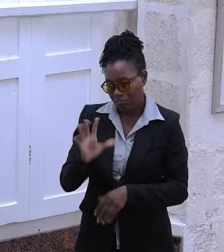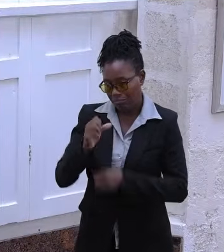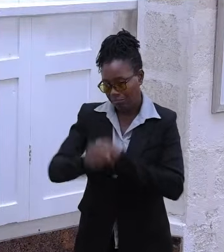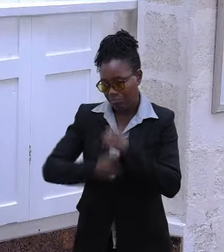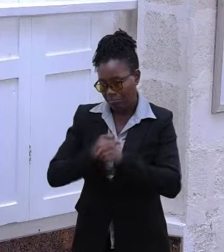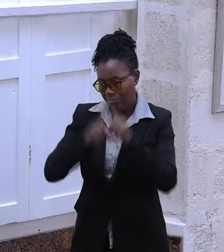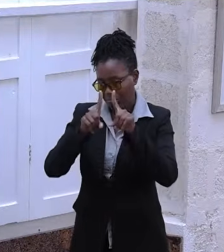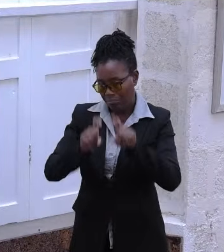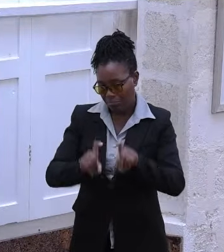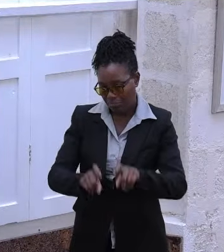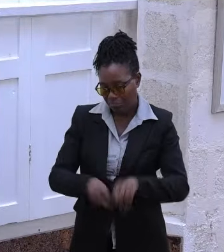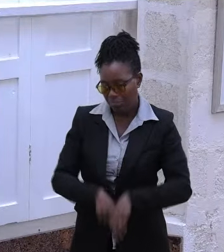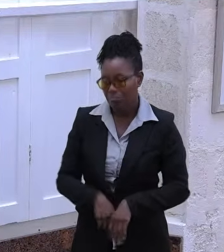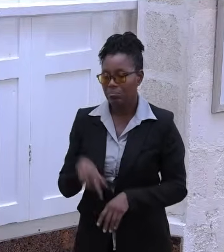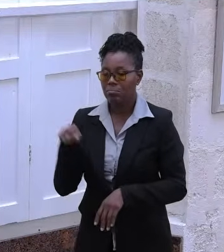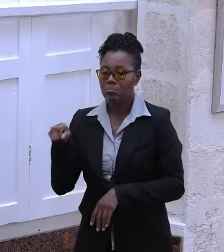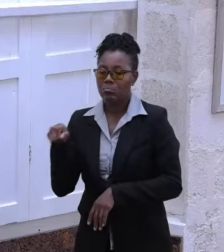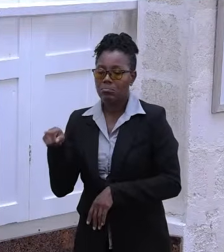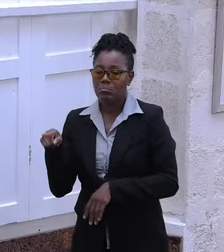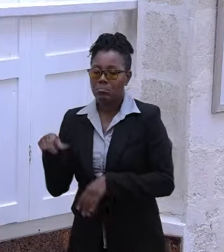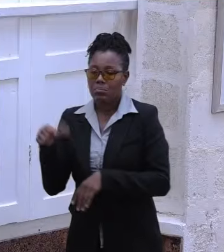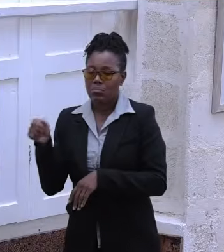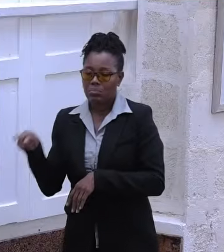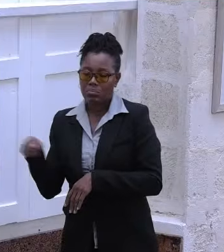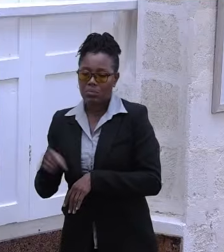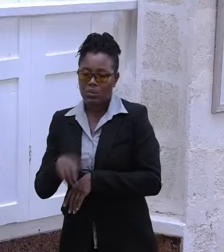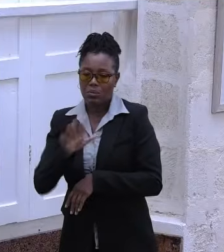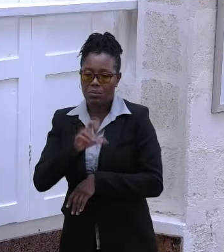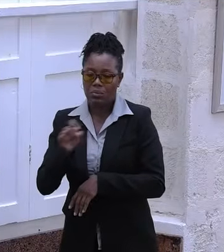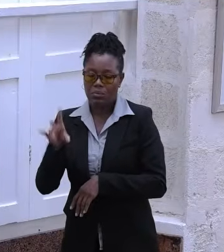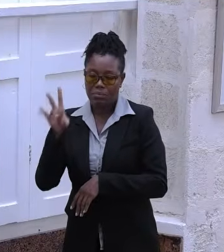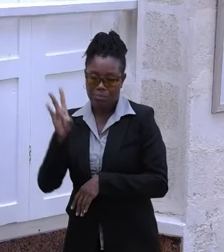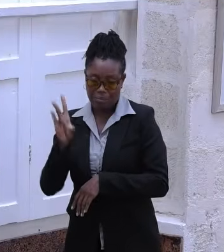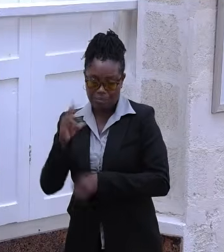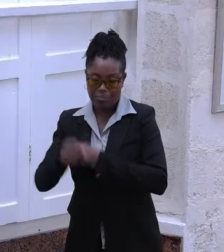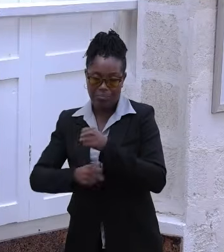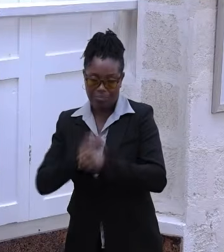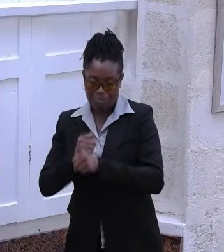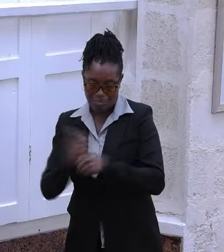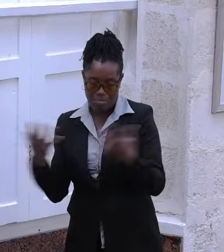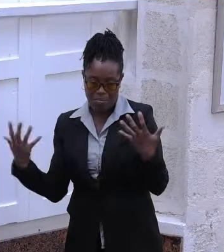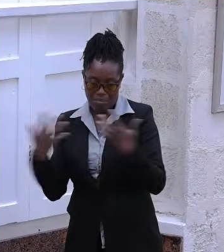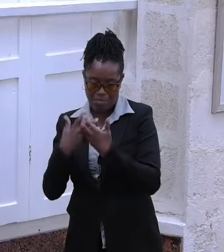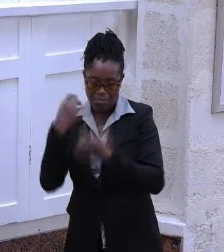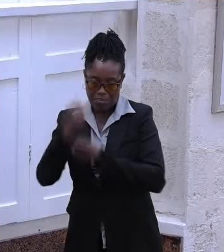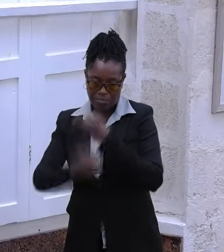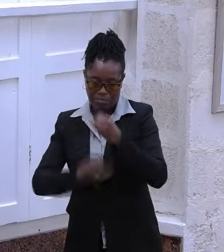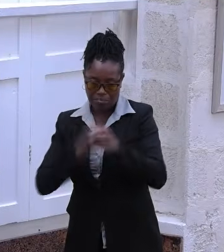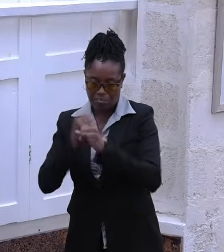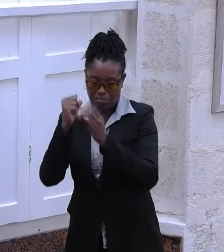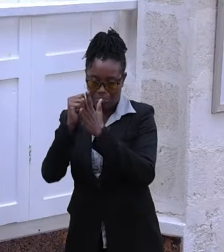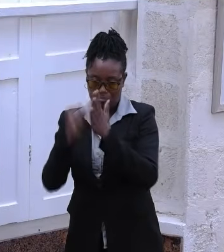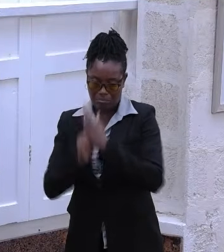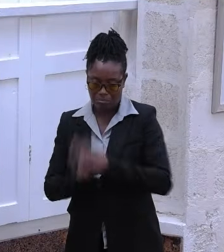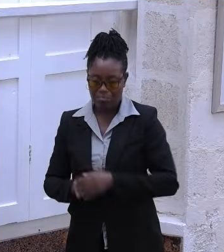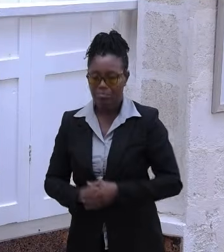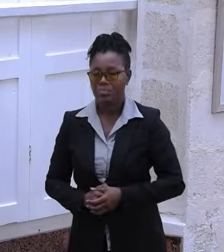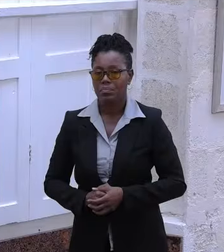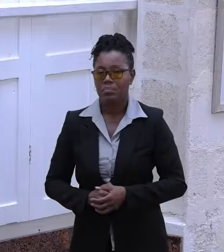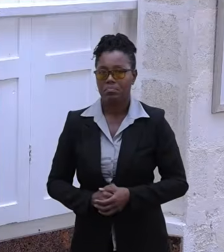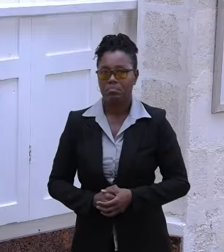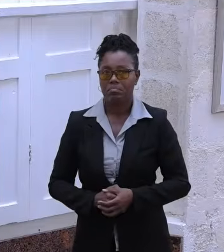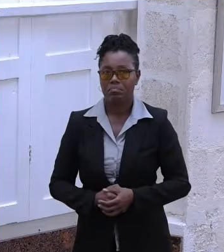and Gilden Bourne and Dujon cite the 5 to 7 year international gold standard as articulated earlier. Over to the